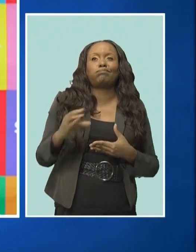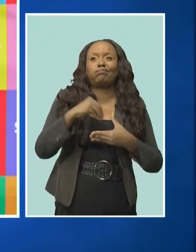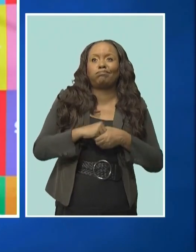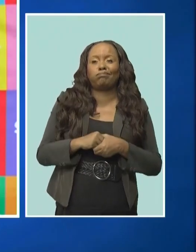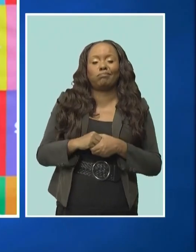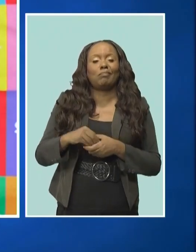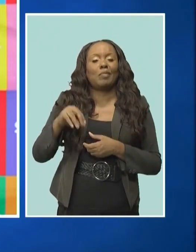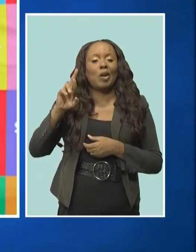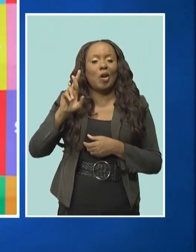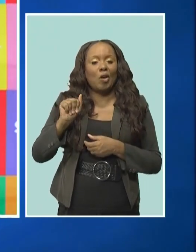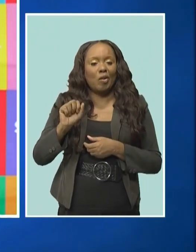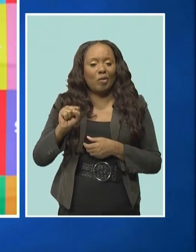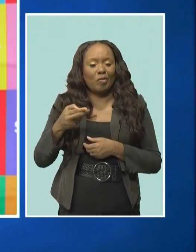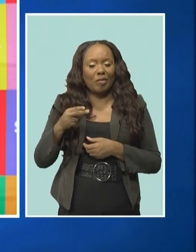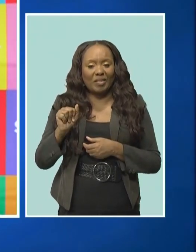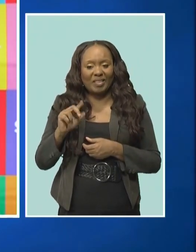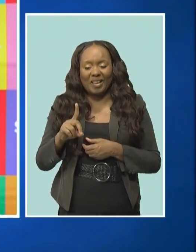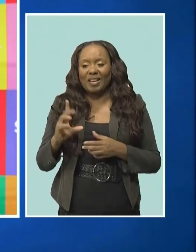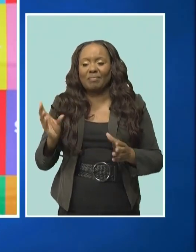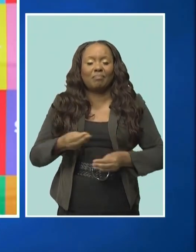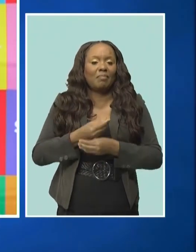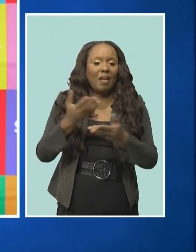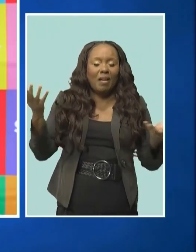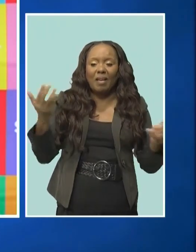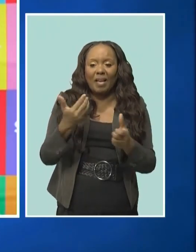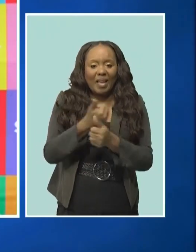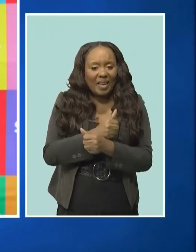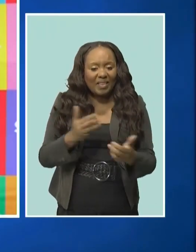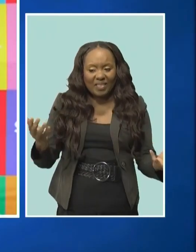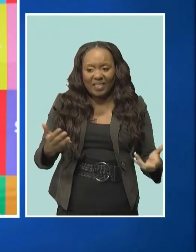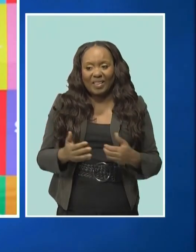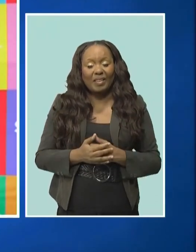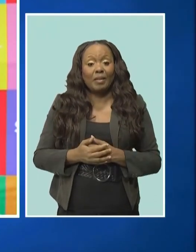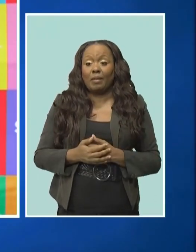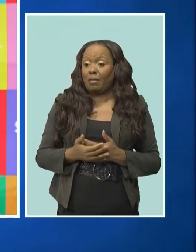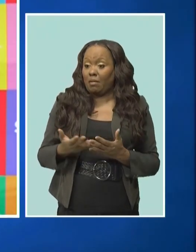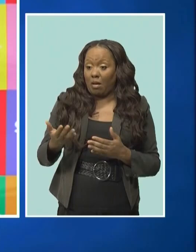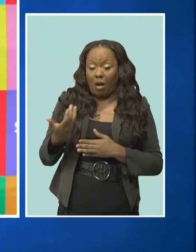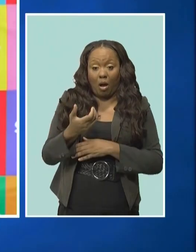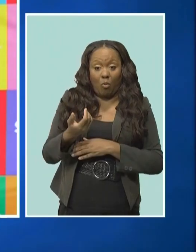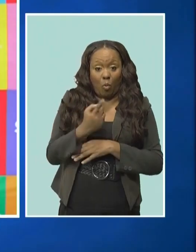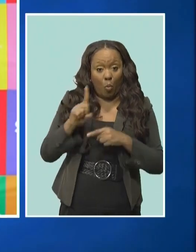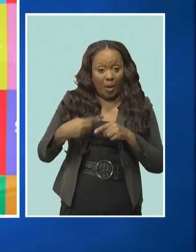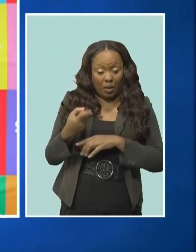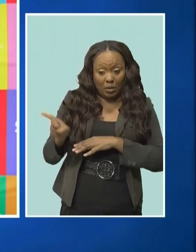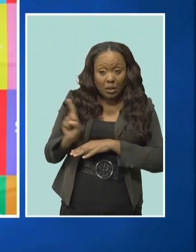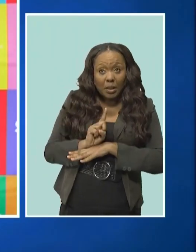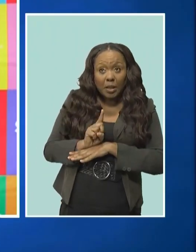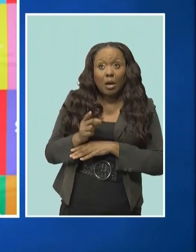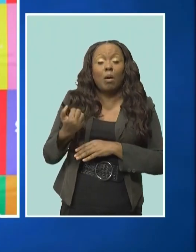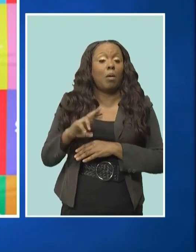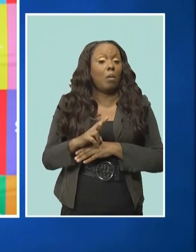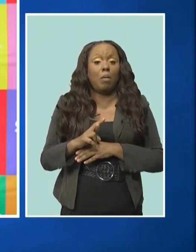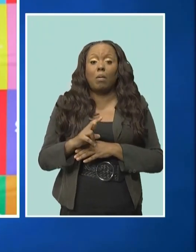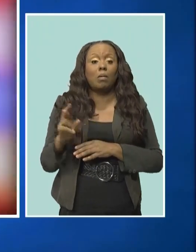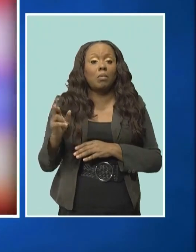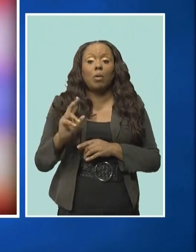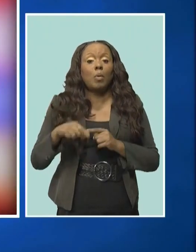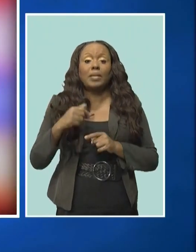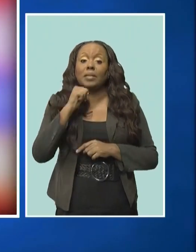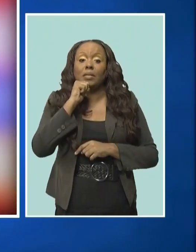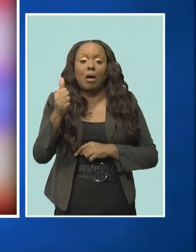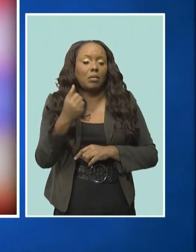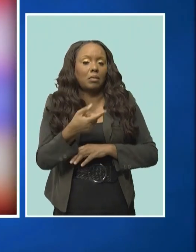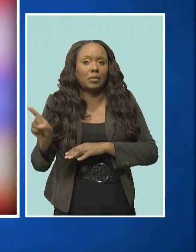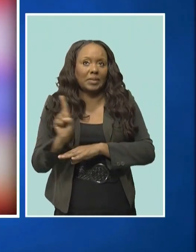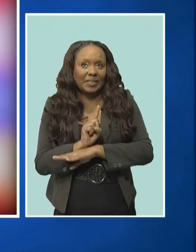to ensure that he's provided whatever he needs on and off stage in order to compete with his peers. Well,